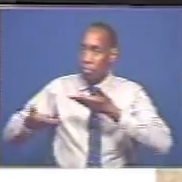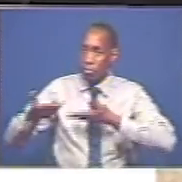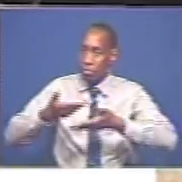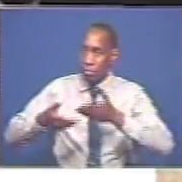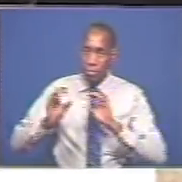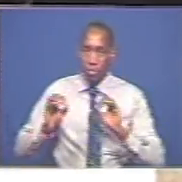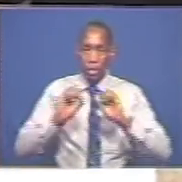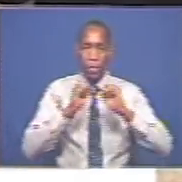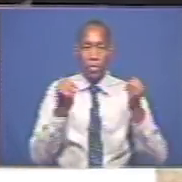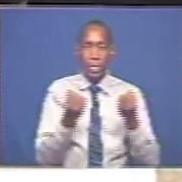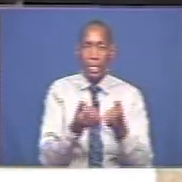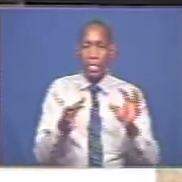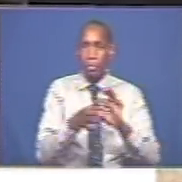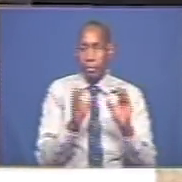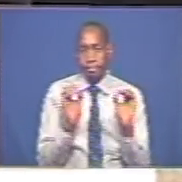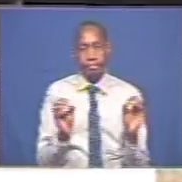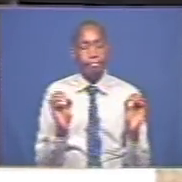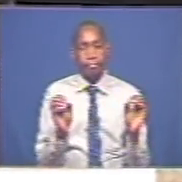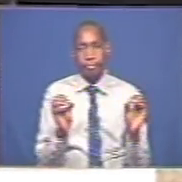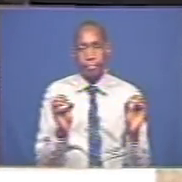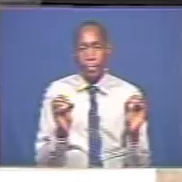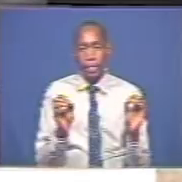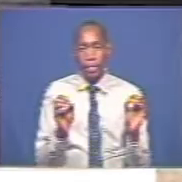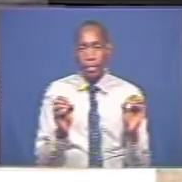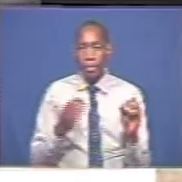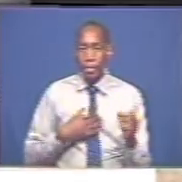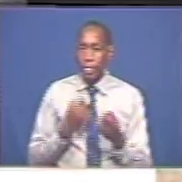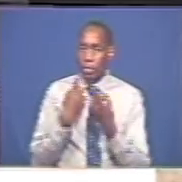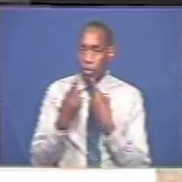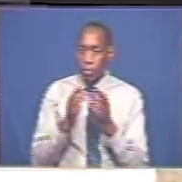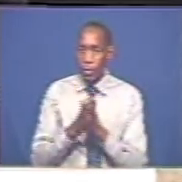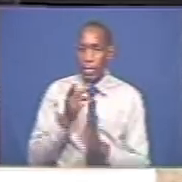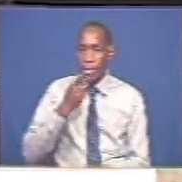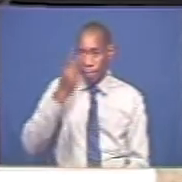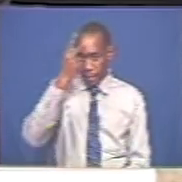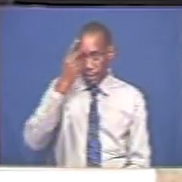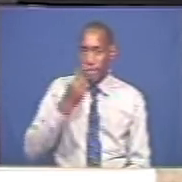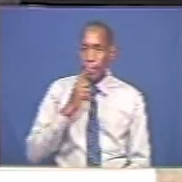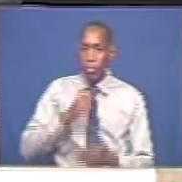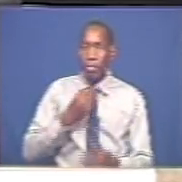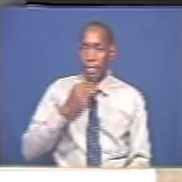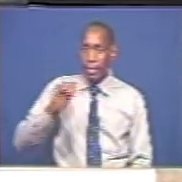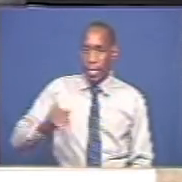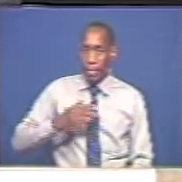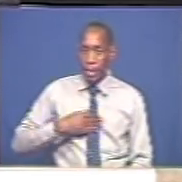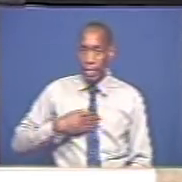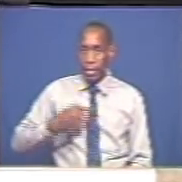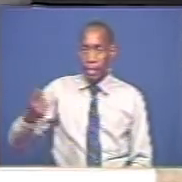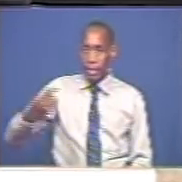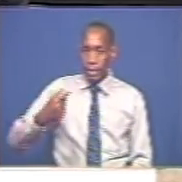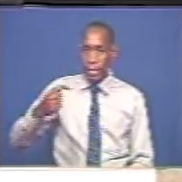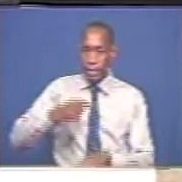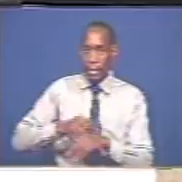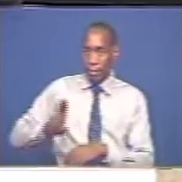society. There's a disconnection in the society. Mm. I have talked to parents who say that my son will always text me when he's upstairs and